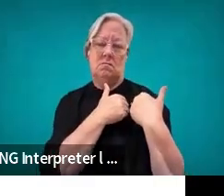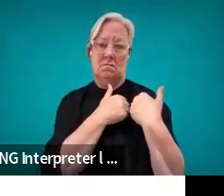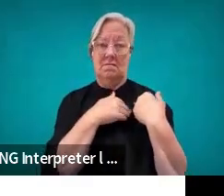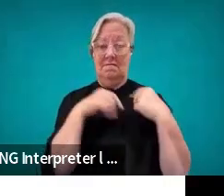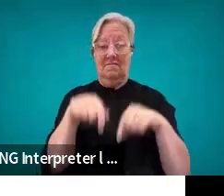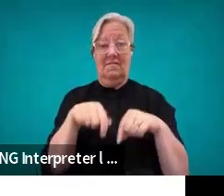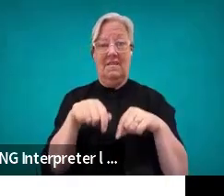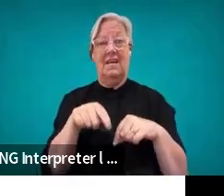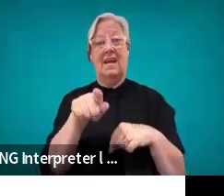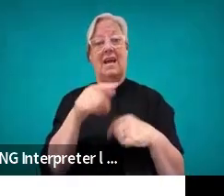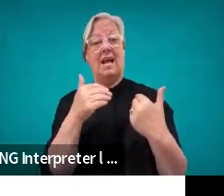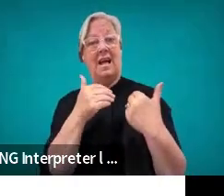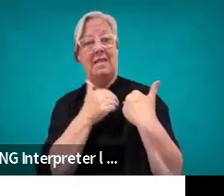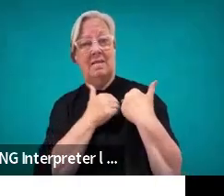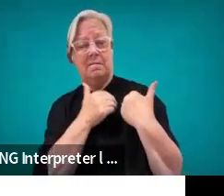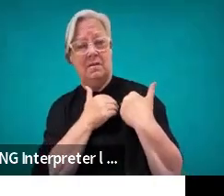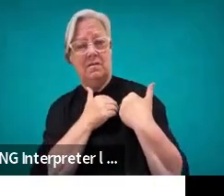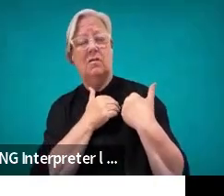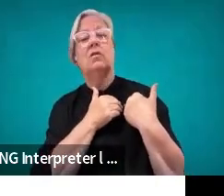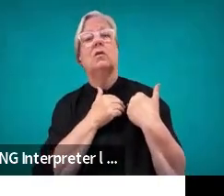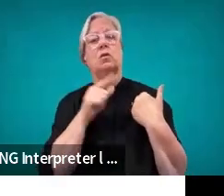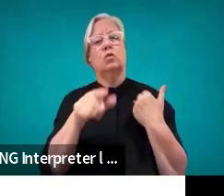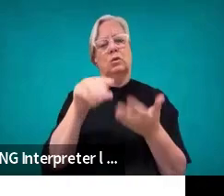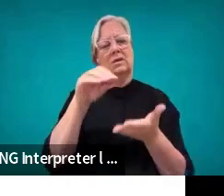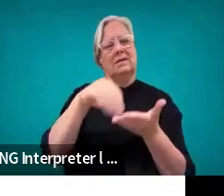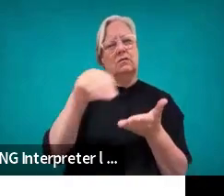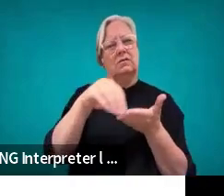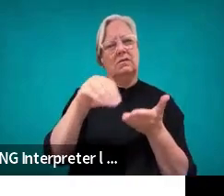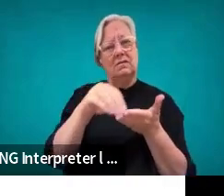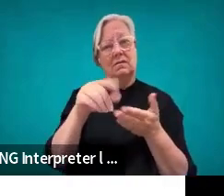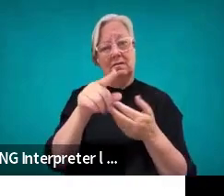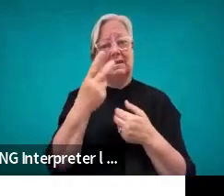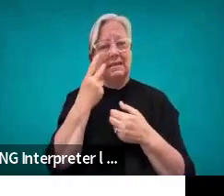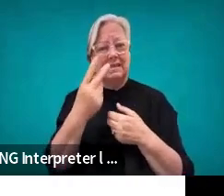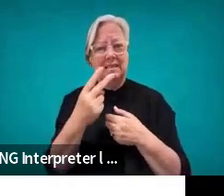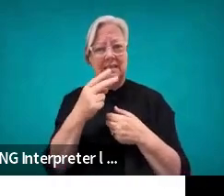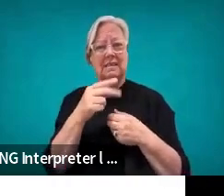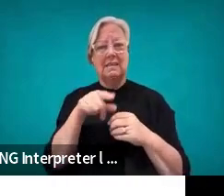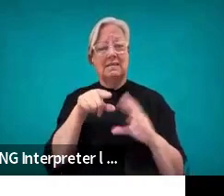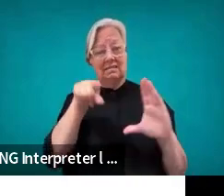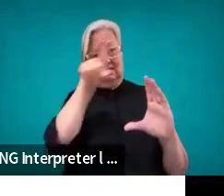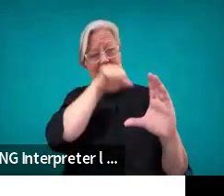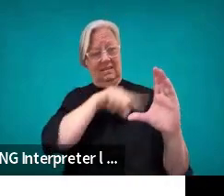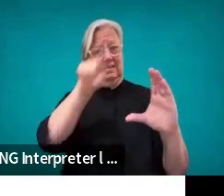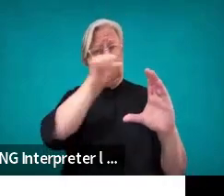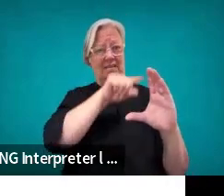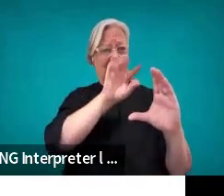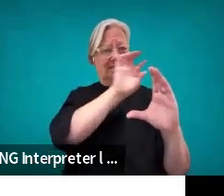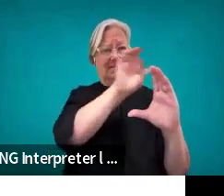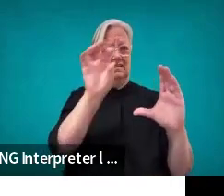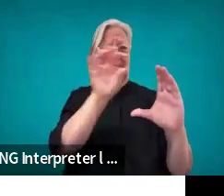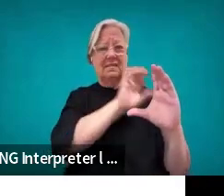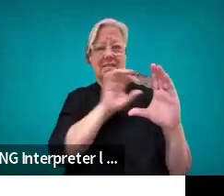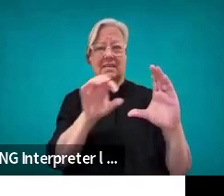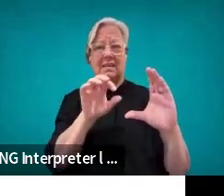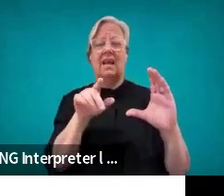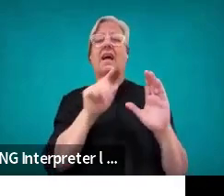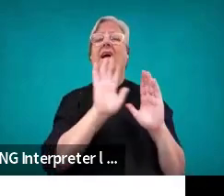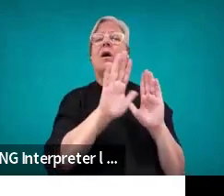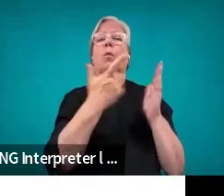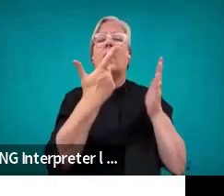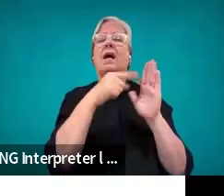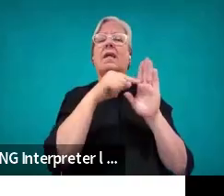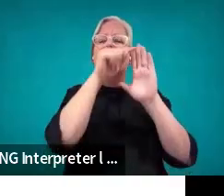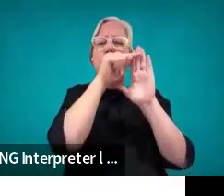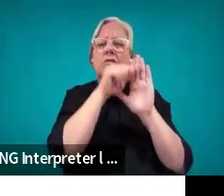as accountability tool towards the Secretariat. So you can see that circle on your right. Those are the principles. And under that